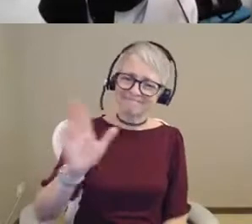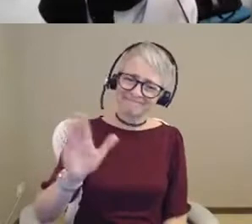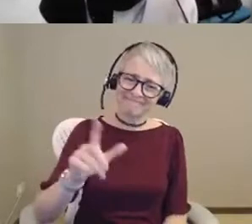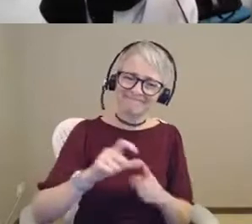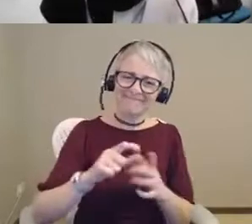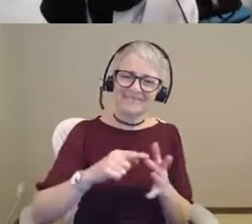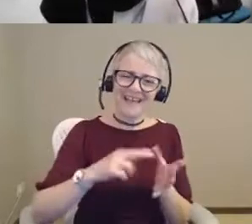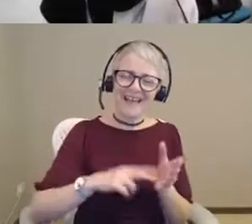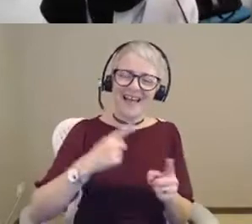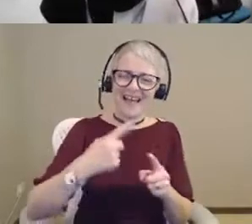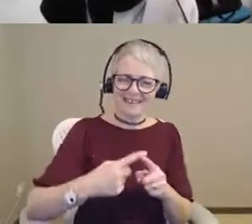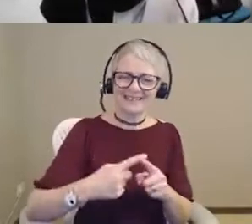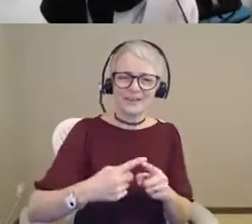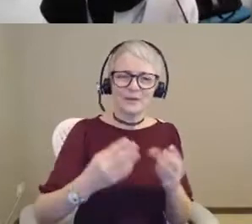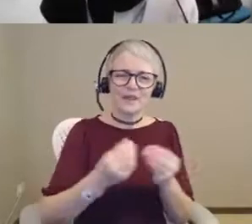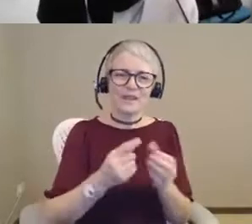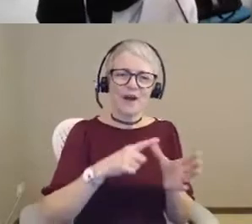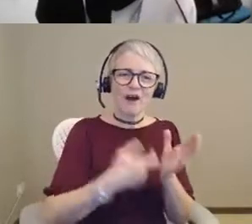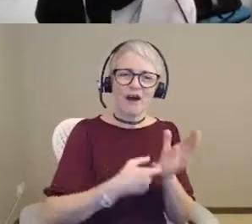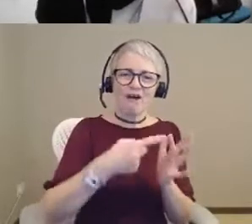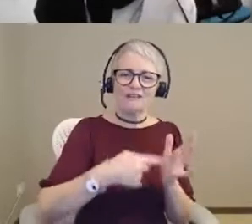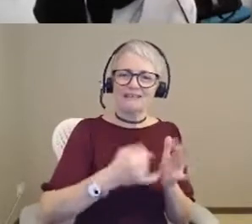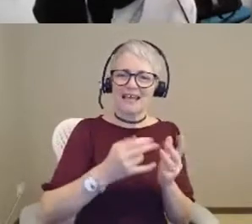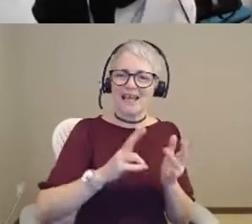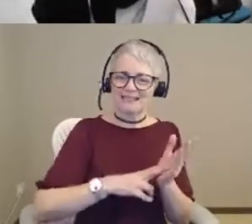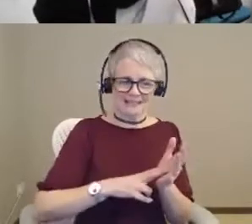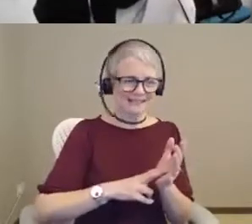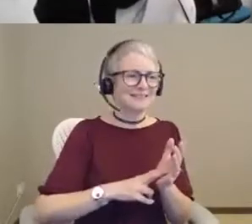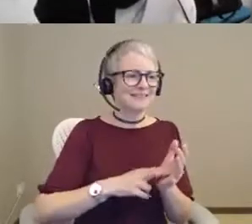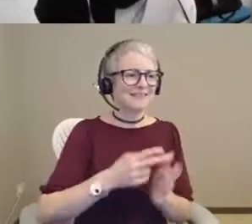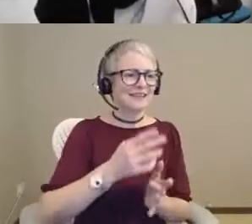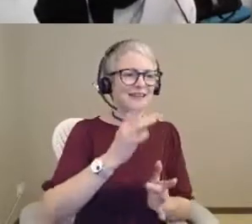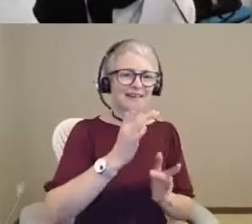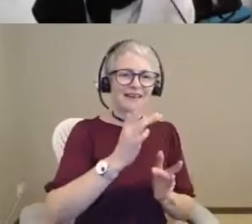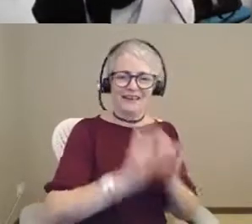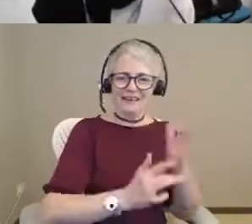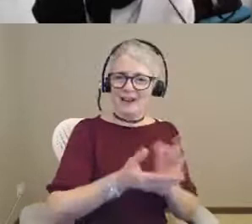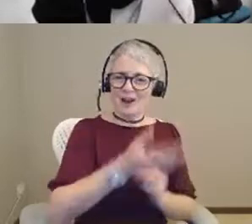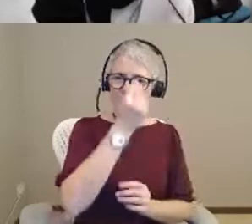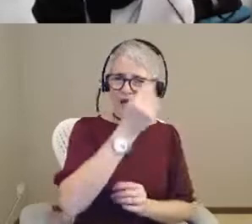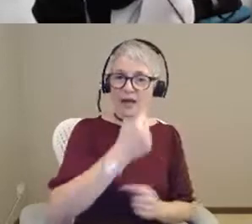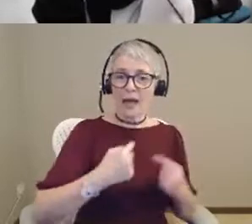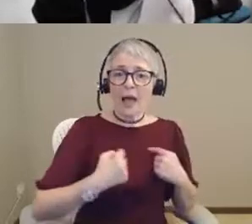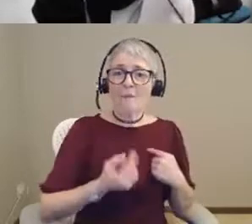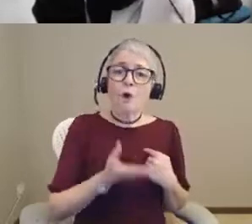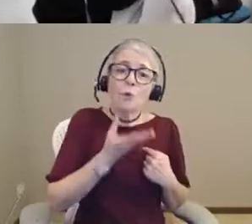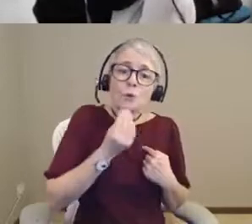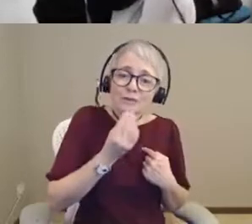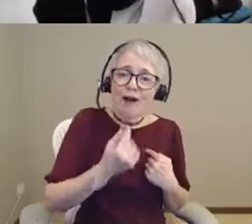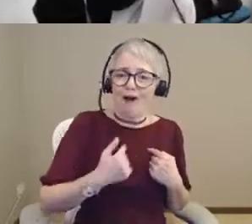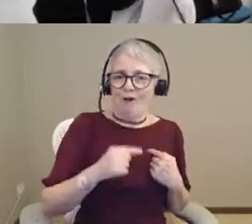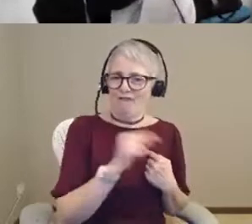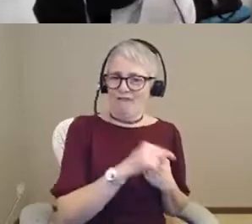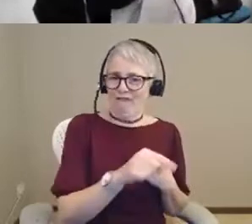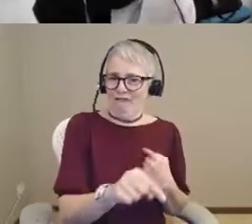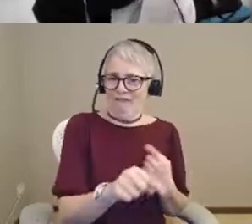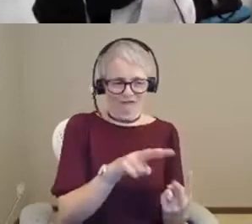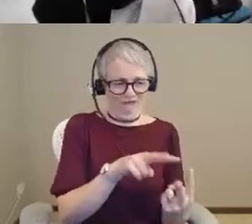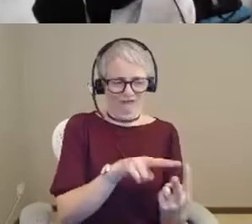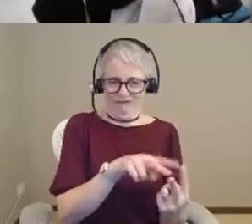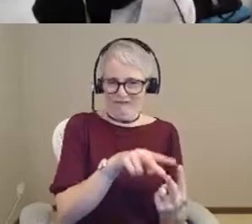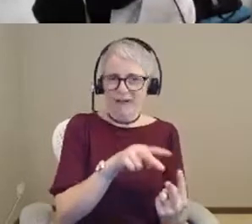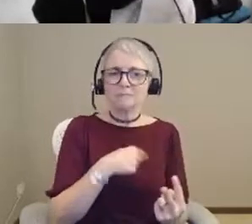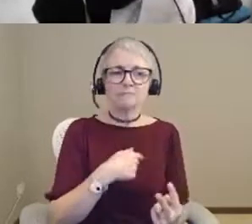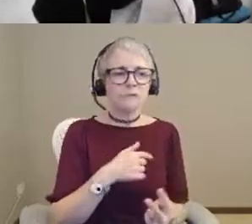Diane Elkins with Artisan eLearning and eLearning Uncovered. And I'm the user of these tools. So I either do